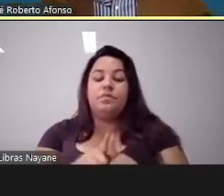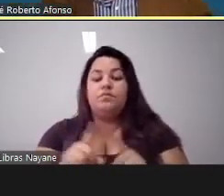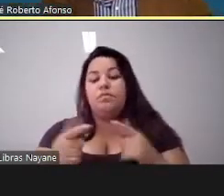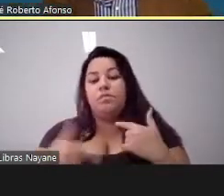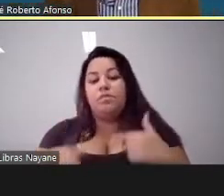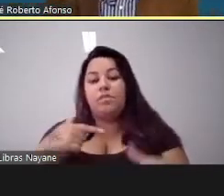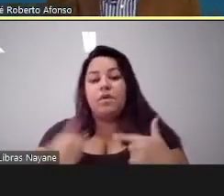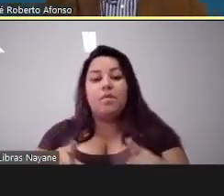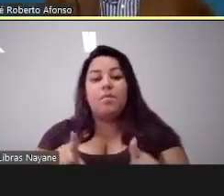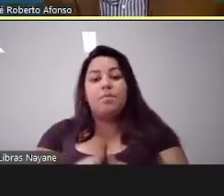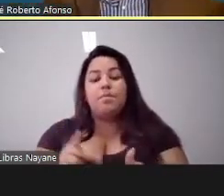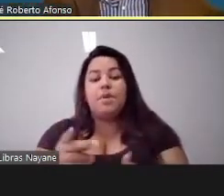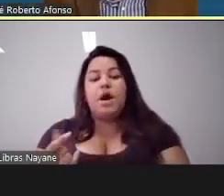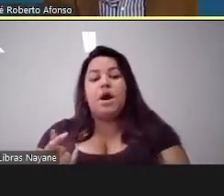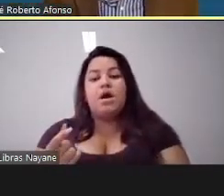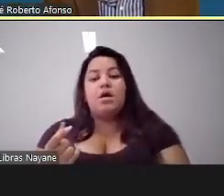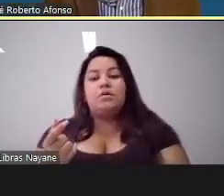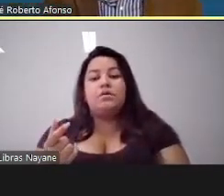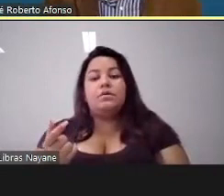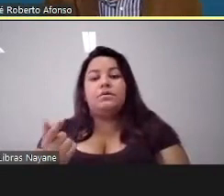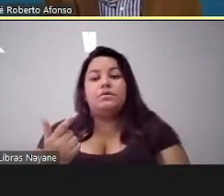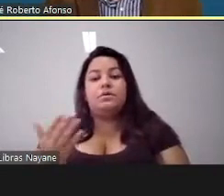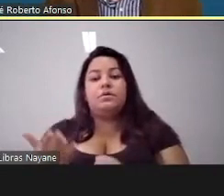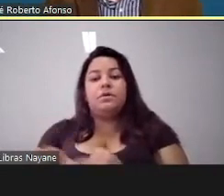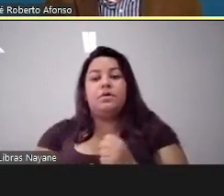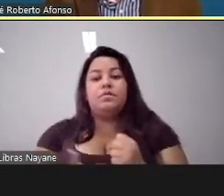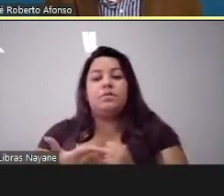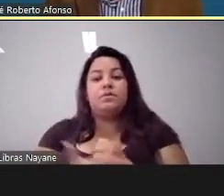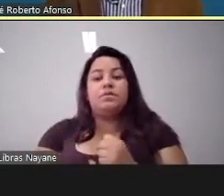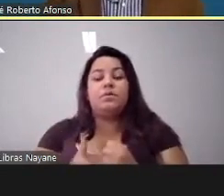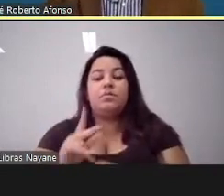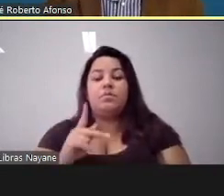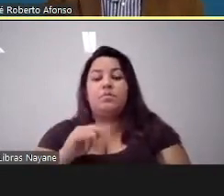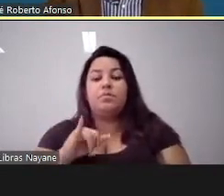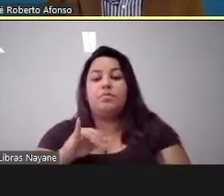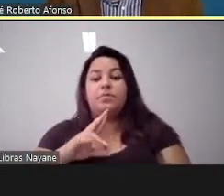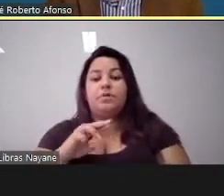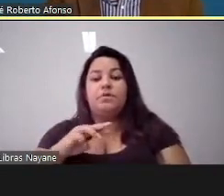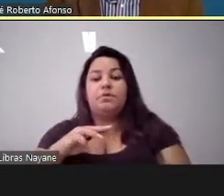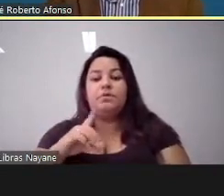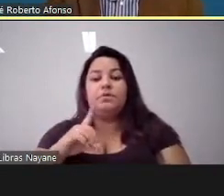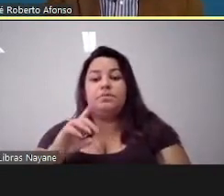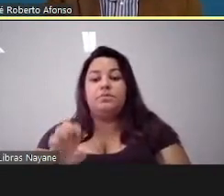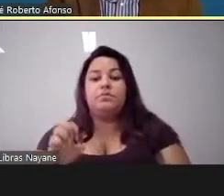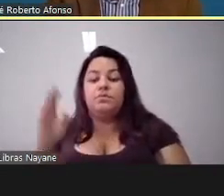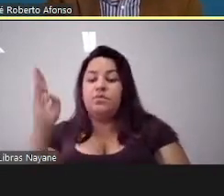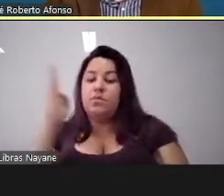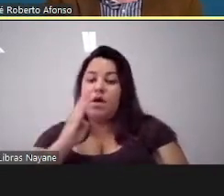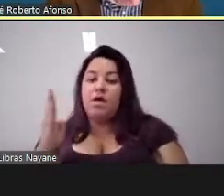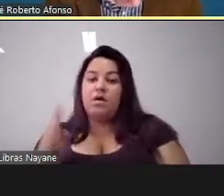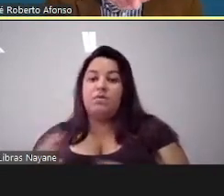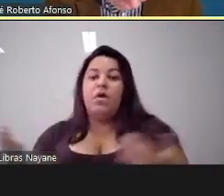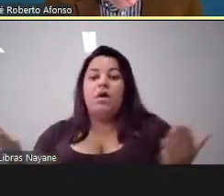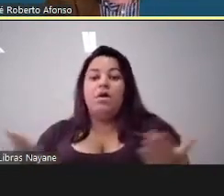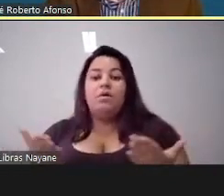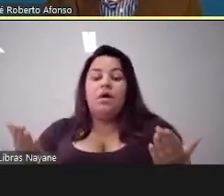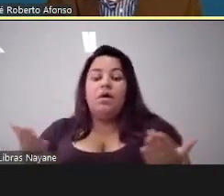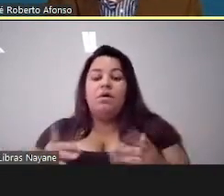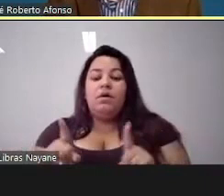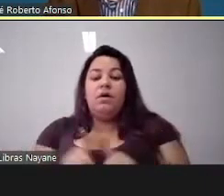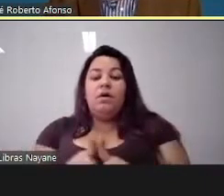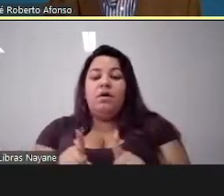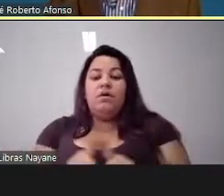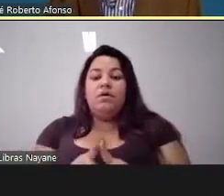Contributing 7 minimum wages or more to help the ones that are at the base of